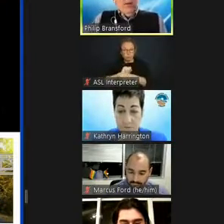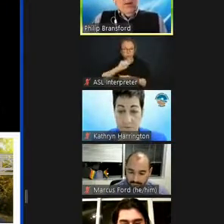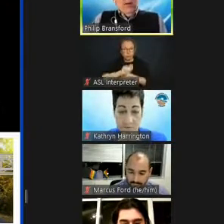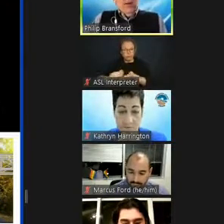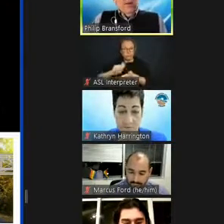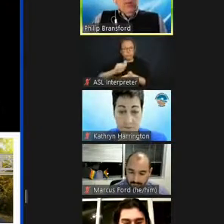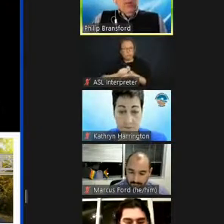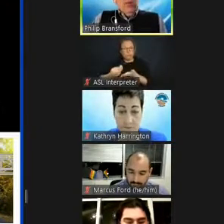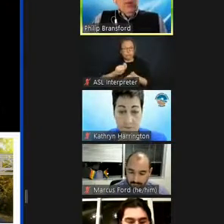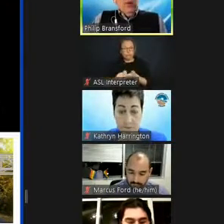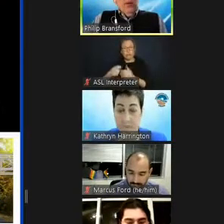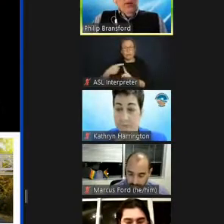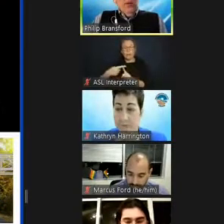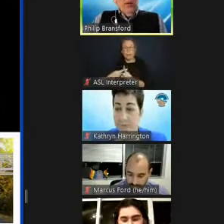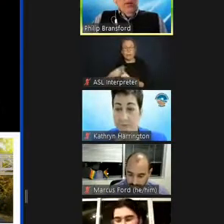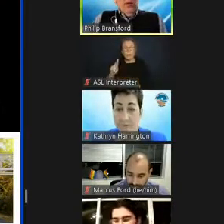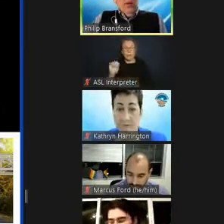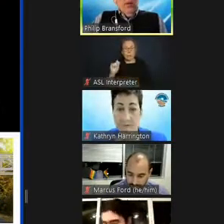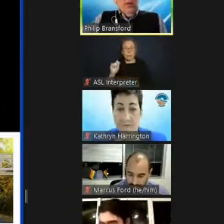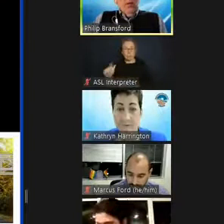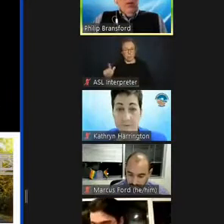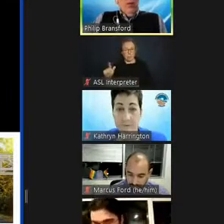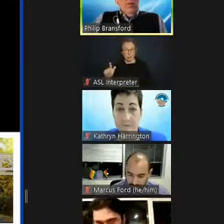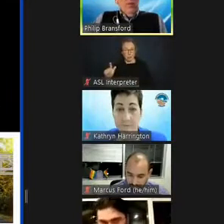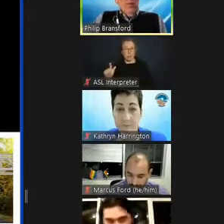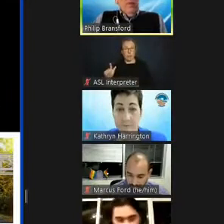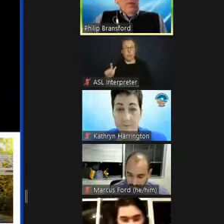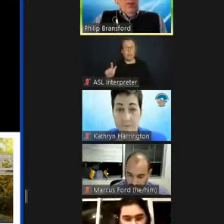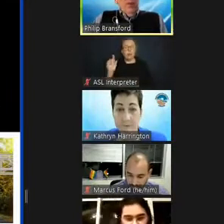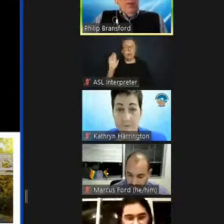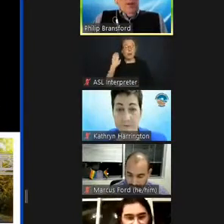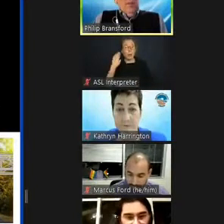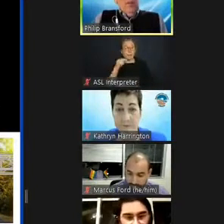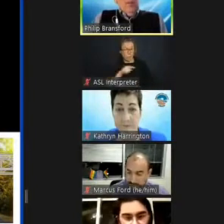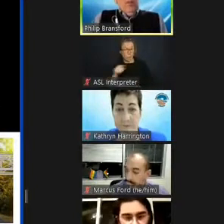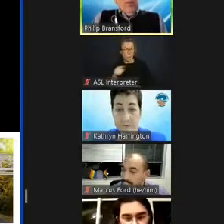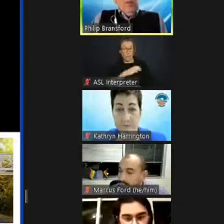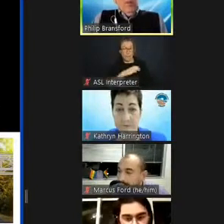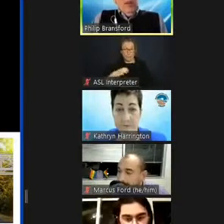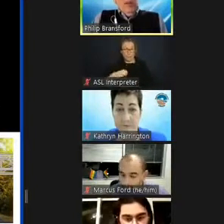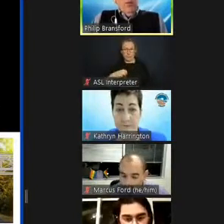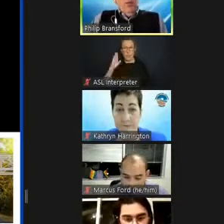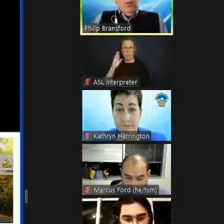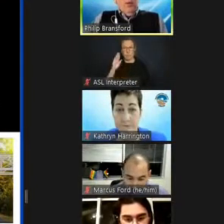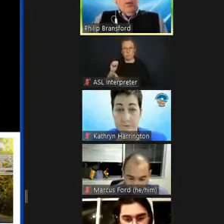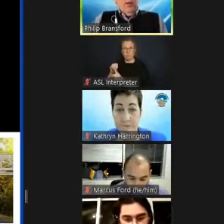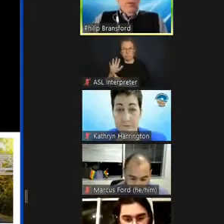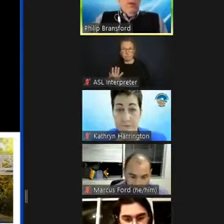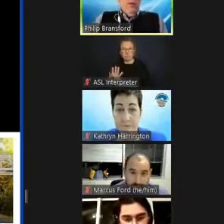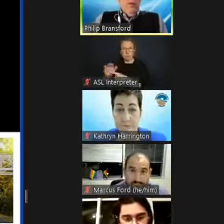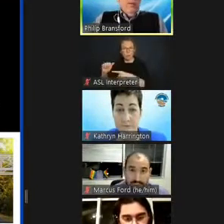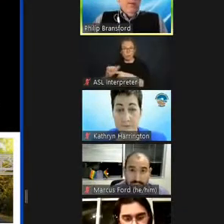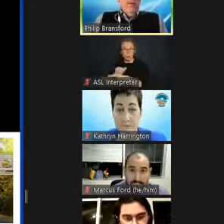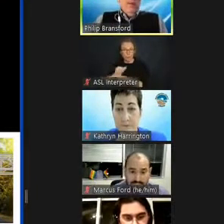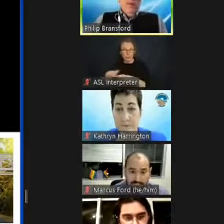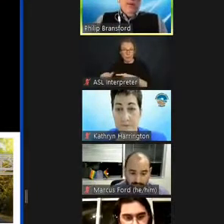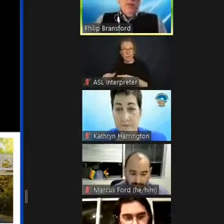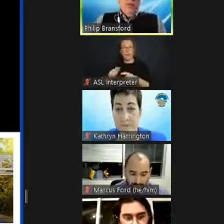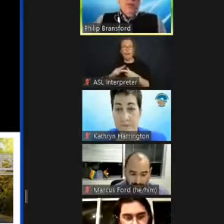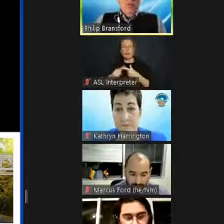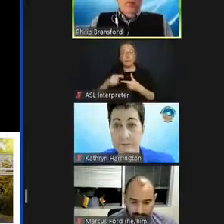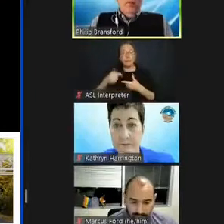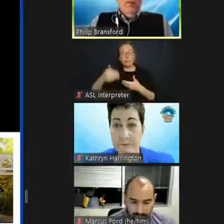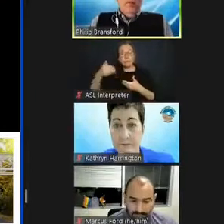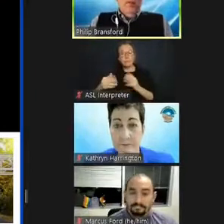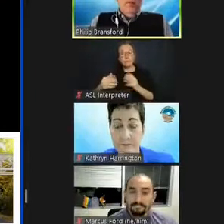a budget committee orientation and budget committee meetings with public comment. They are